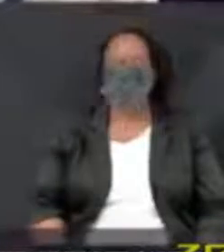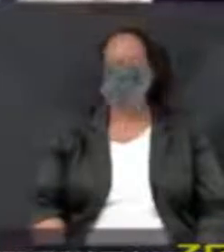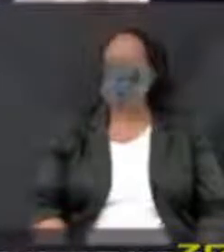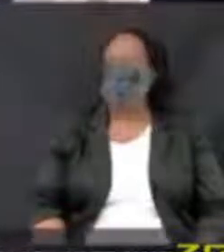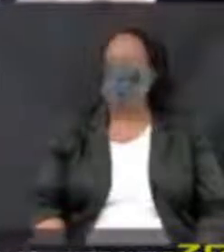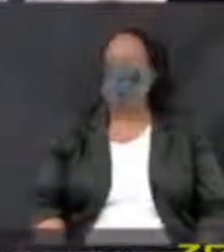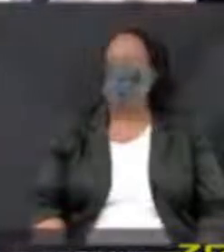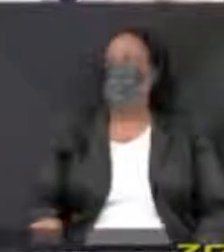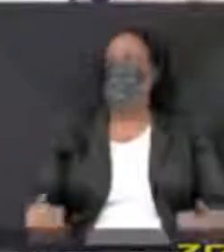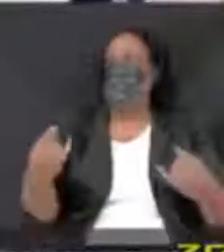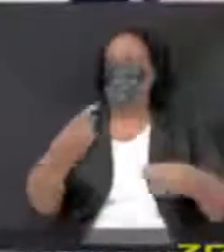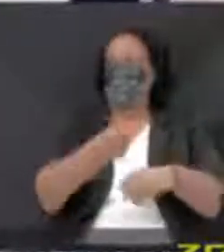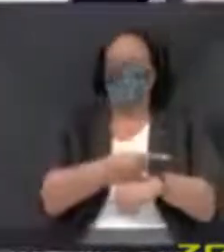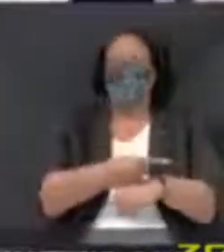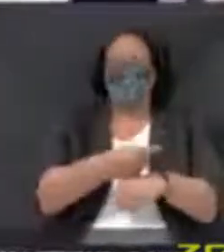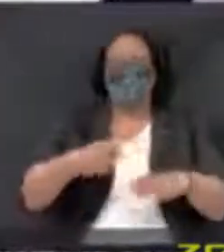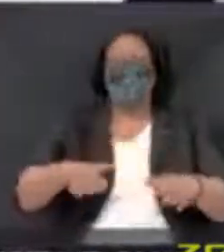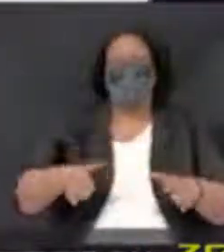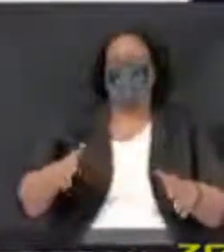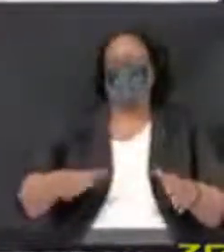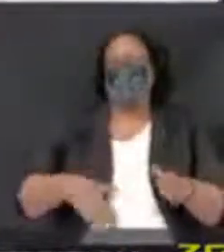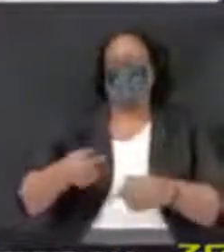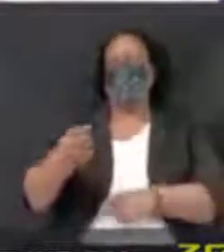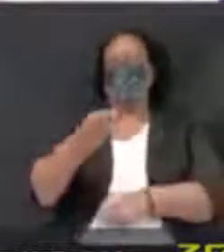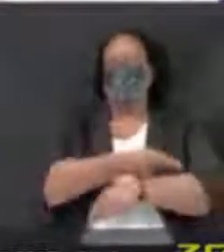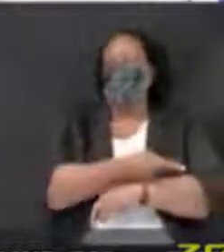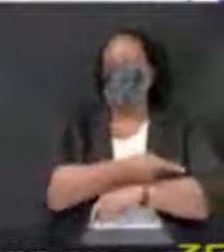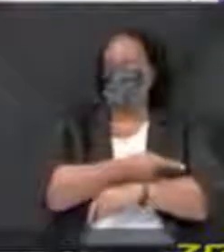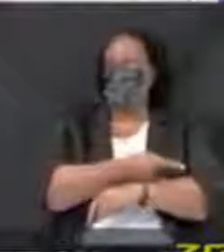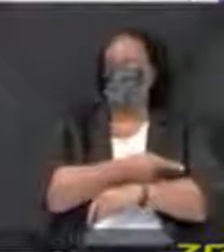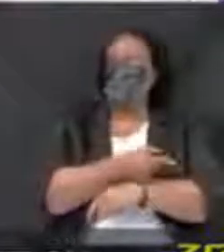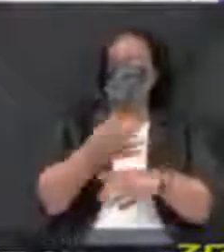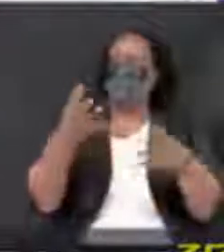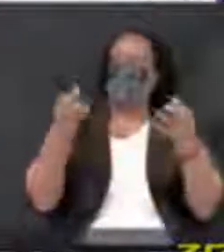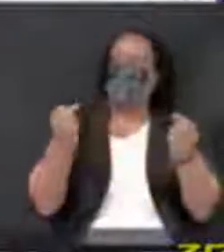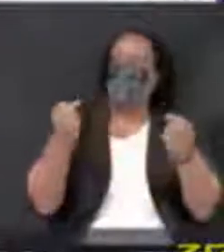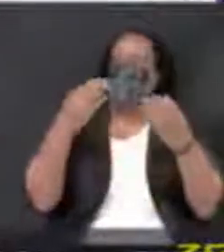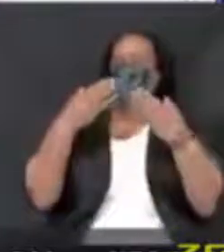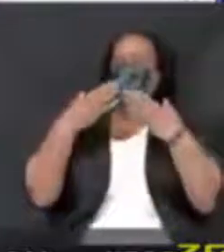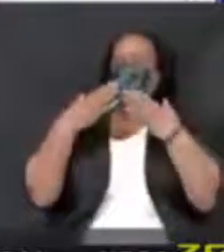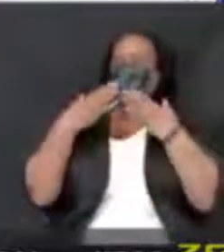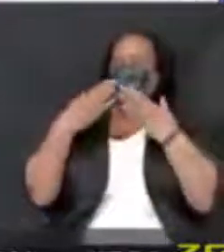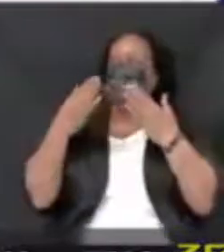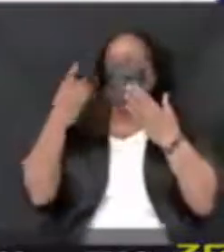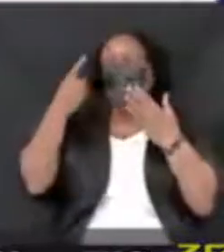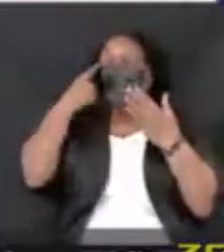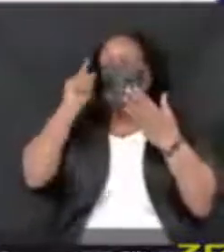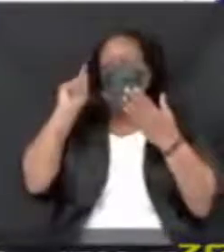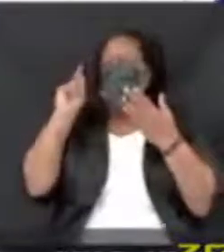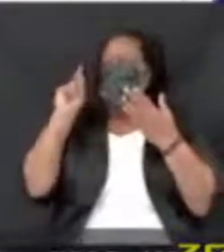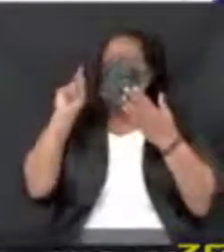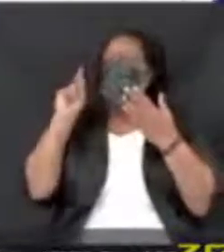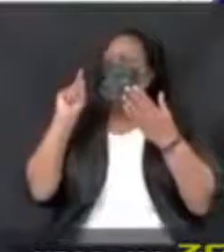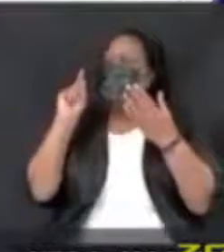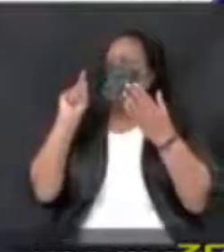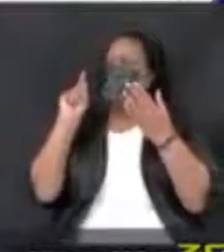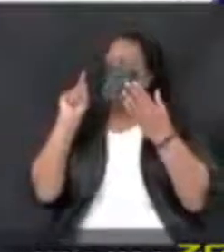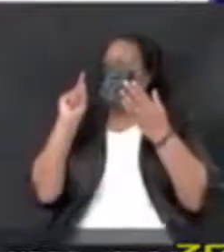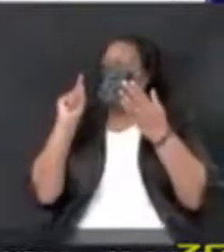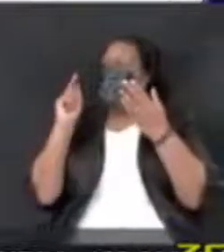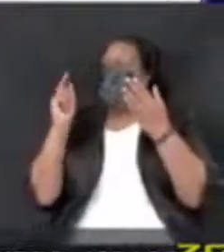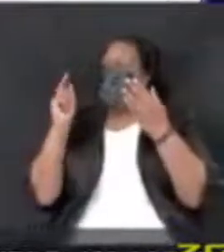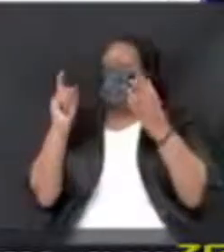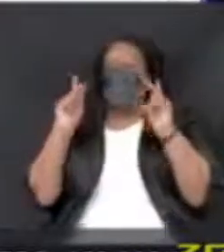So, right. So, Minister Phipps, on behalf of the National COVID-19 Task Force members, by extension the staff